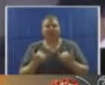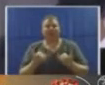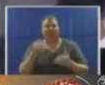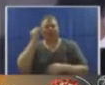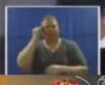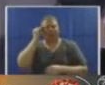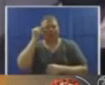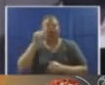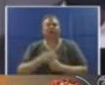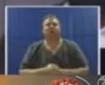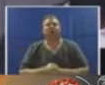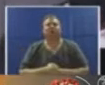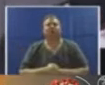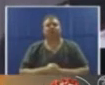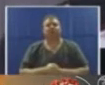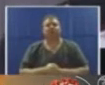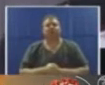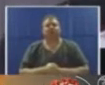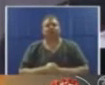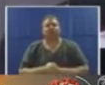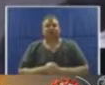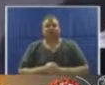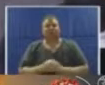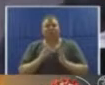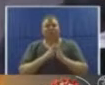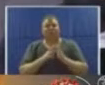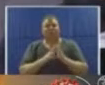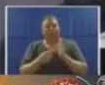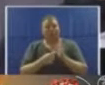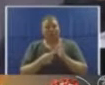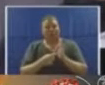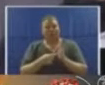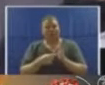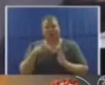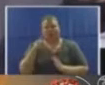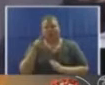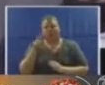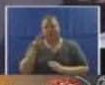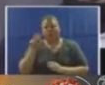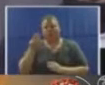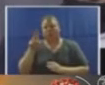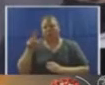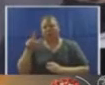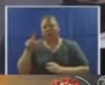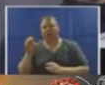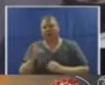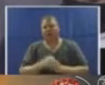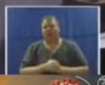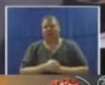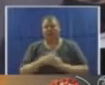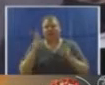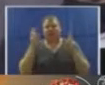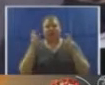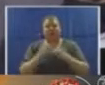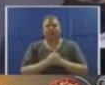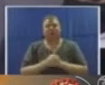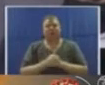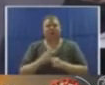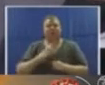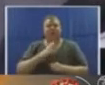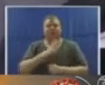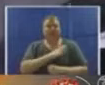interesting is when it comes to the report on the Kusile issue, the committee